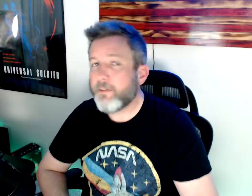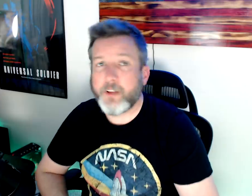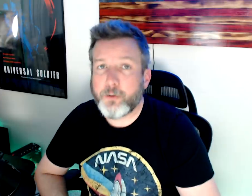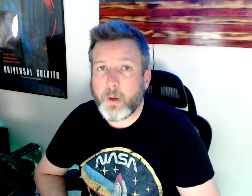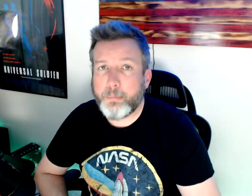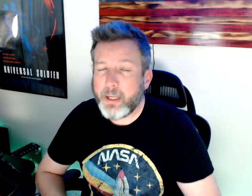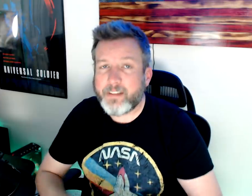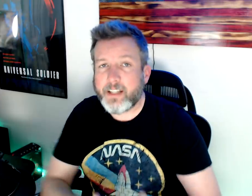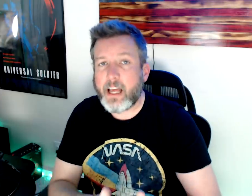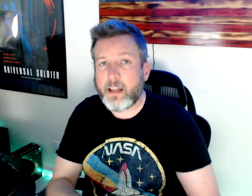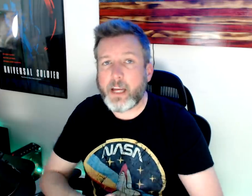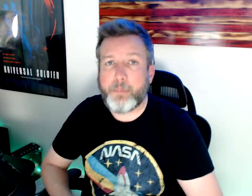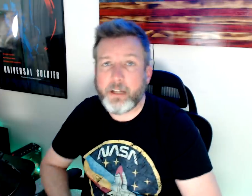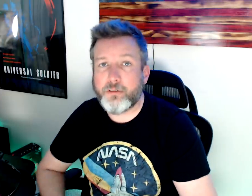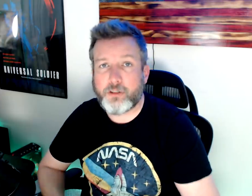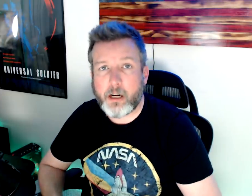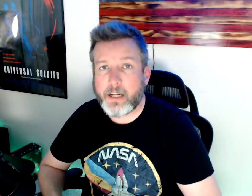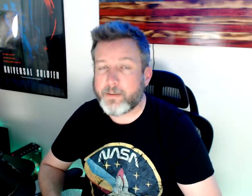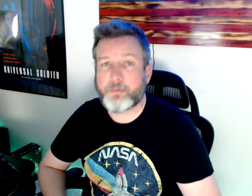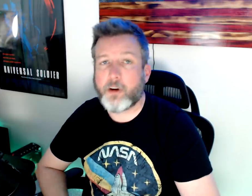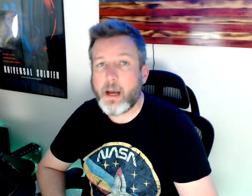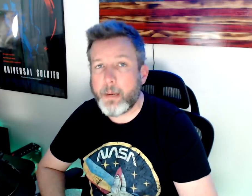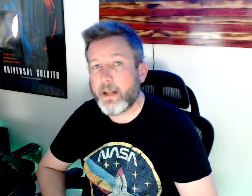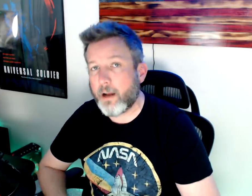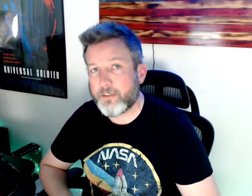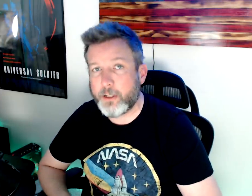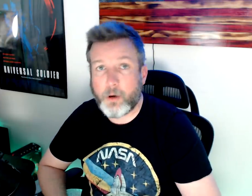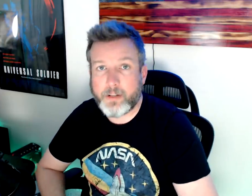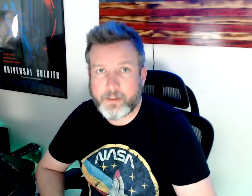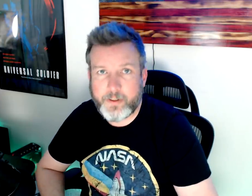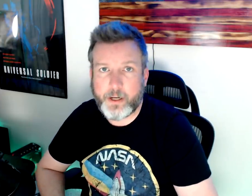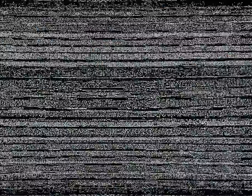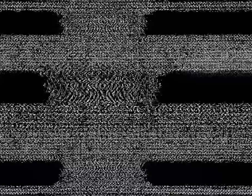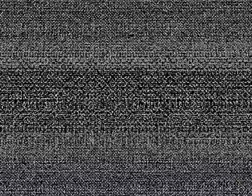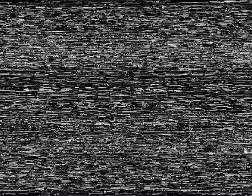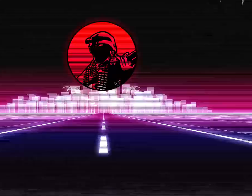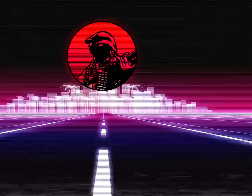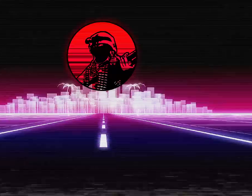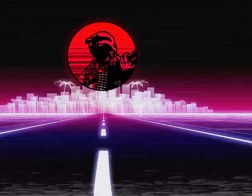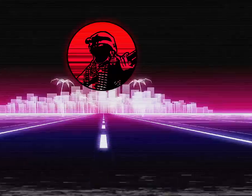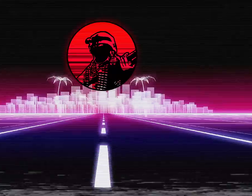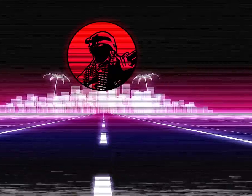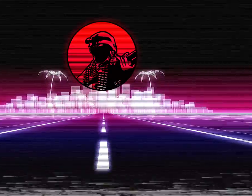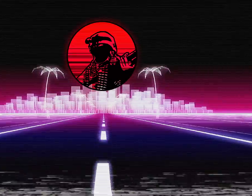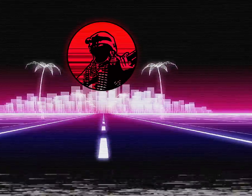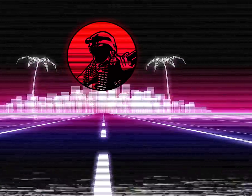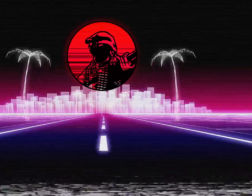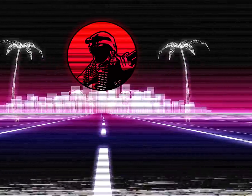lie. That's it for this one. Please hit that like button, share, and subscribe, and I'll see you all next video.